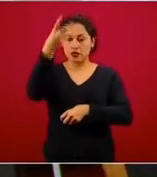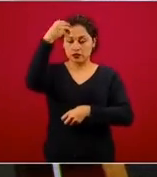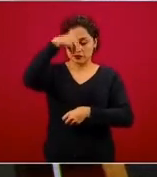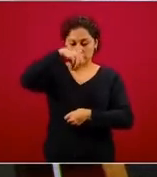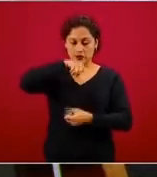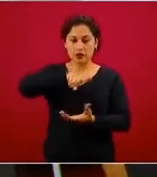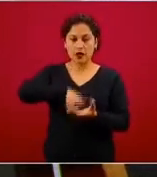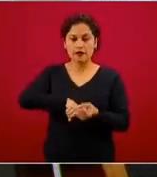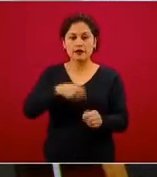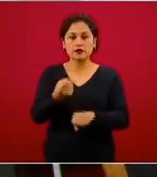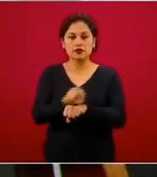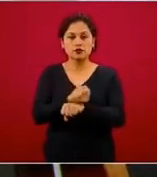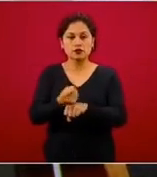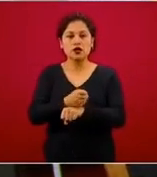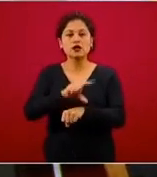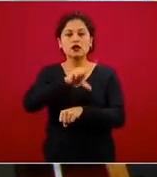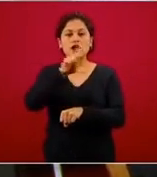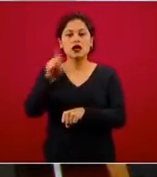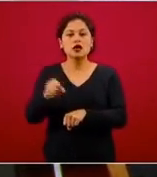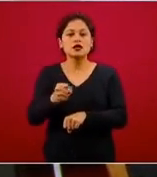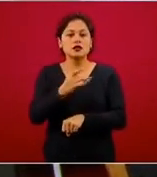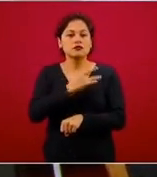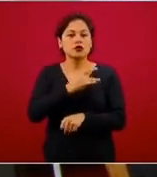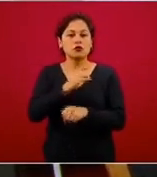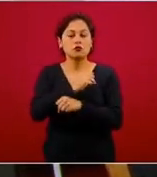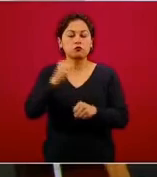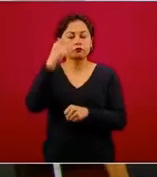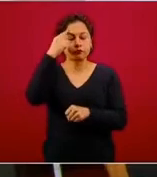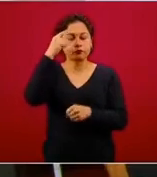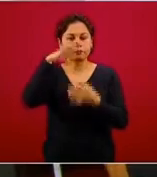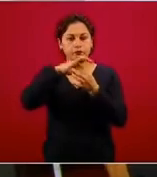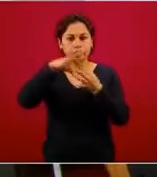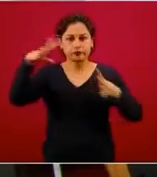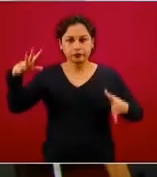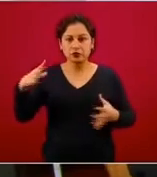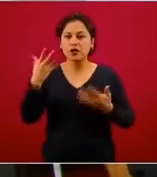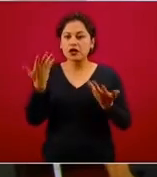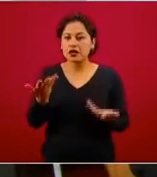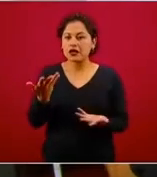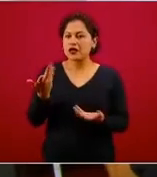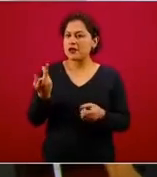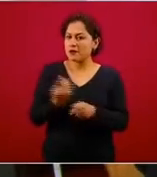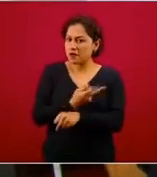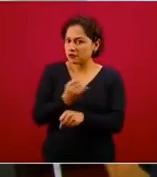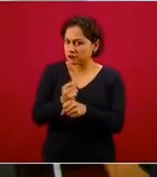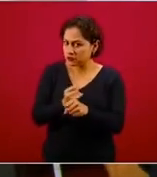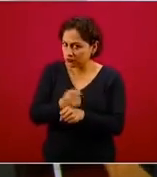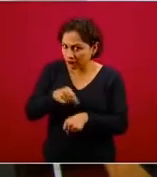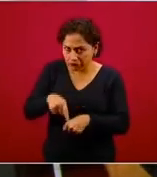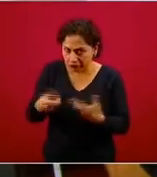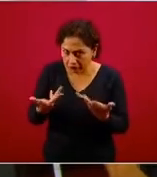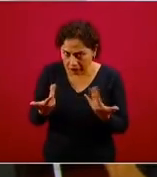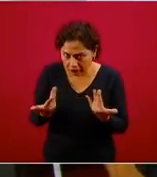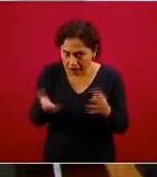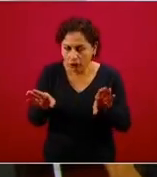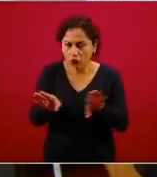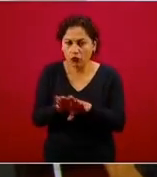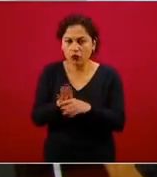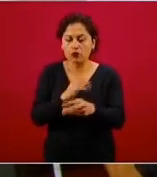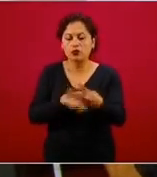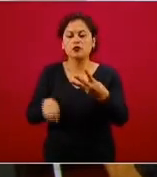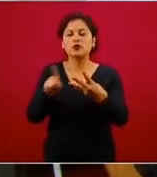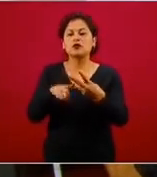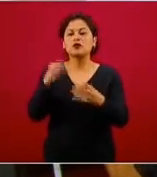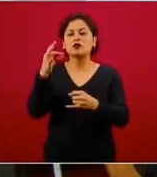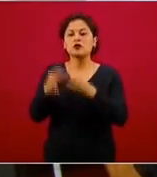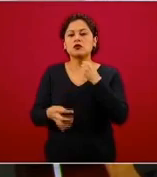causar una eyes reflejo. and this could go ¿Qué into your sucede con blood eso? ¿Es system and that real? could ¿No se han cause hecho las investigaciones? thrombosis. Y por último, si me podría mencionar, And then, ¿se va a hacer if